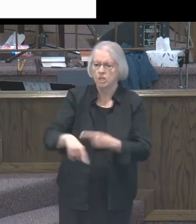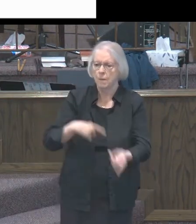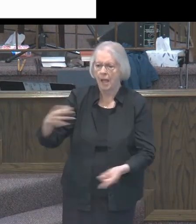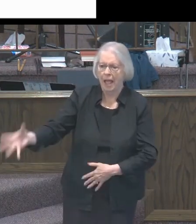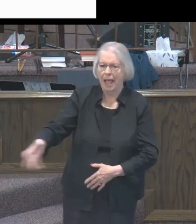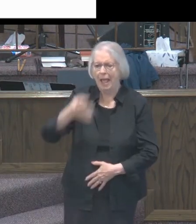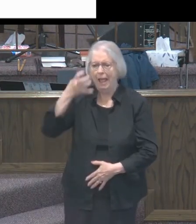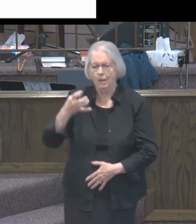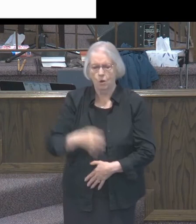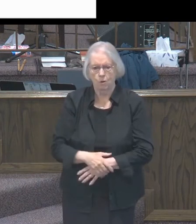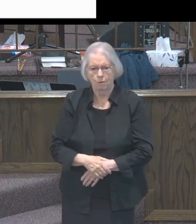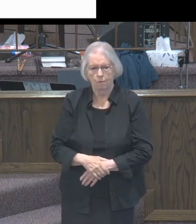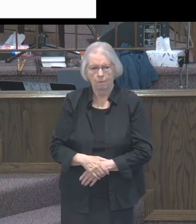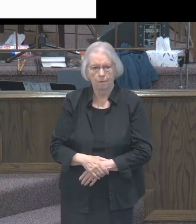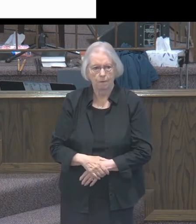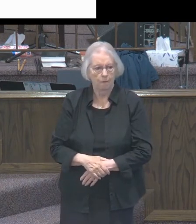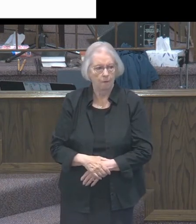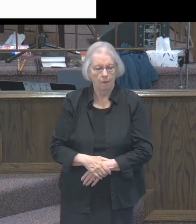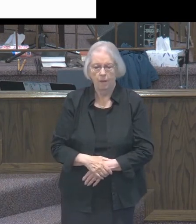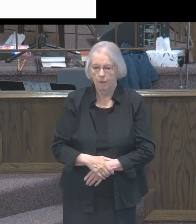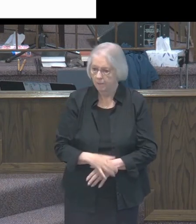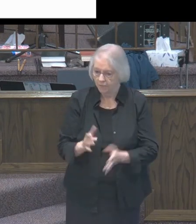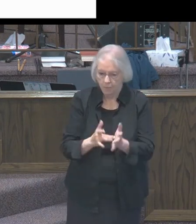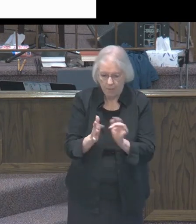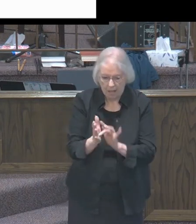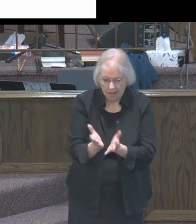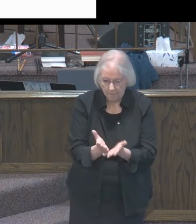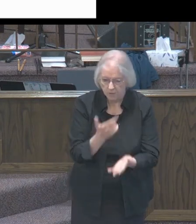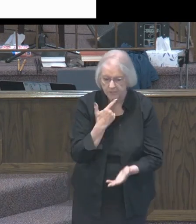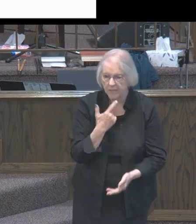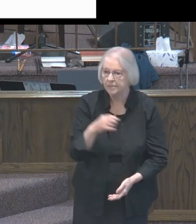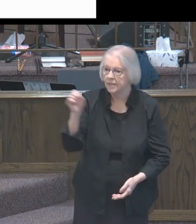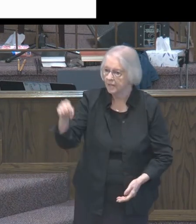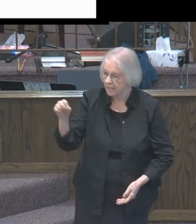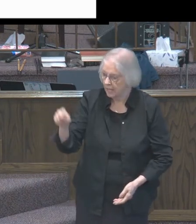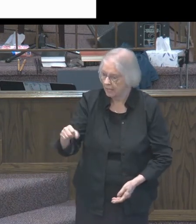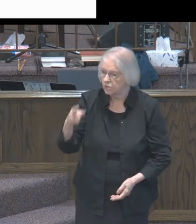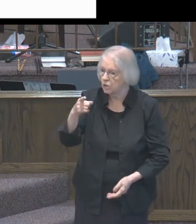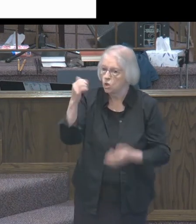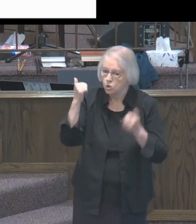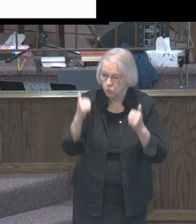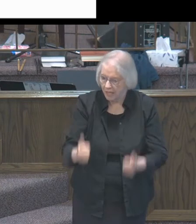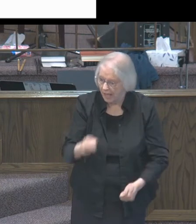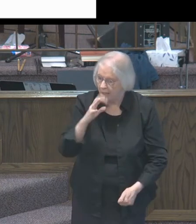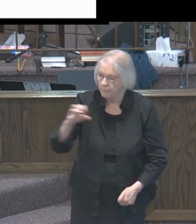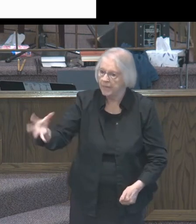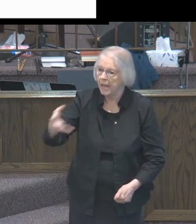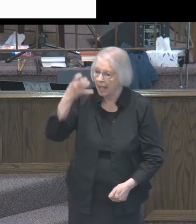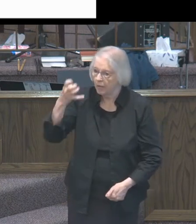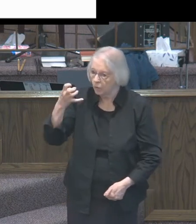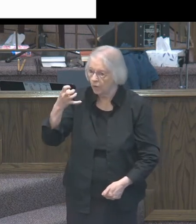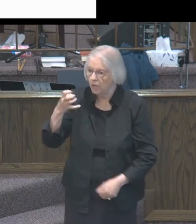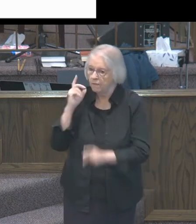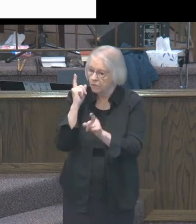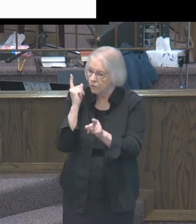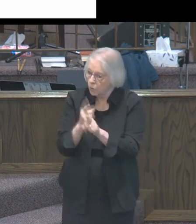even supposed to be angry, are we? Well, absolutely, you can be angry, but how are you going to deal with it? Well, if we deal with it early, what does that look like?